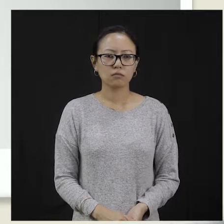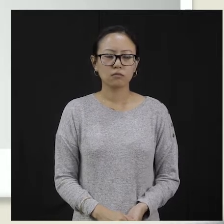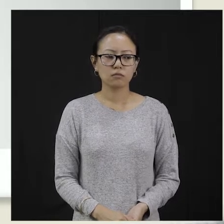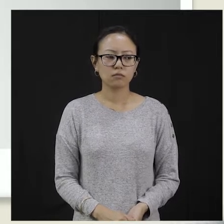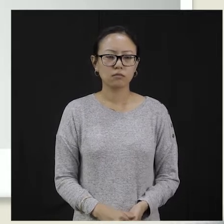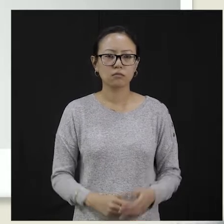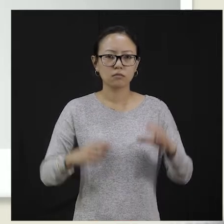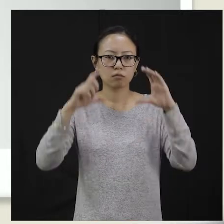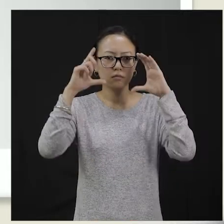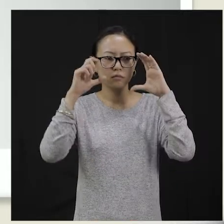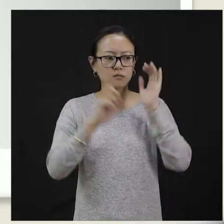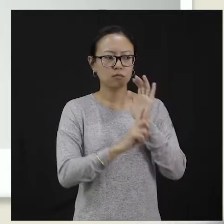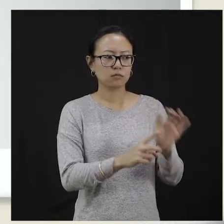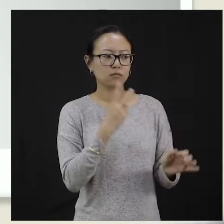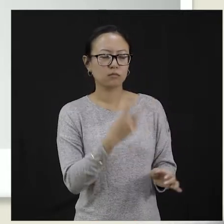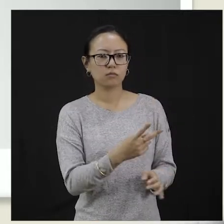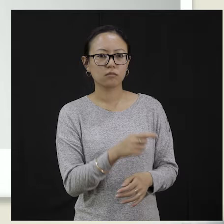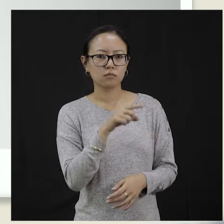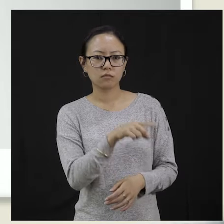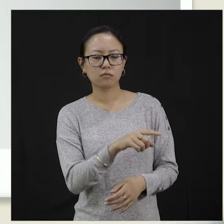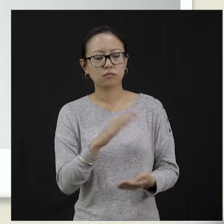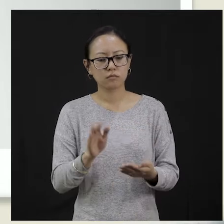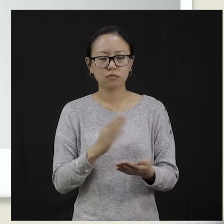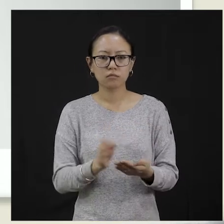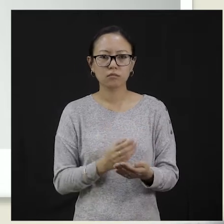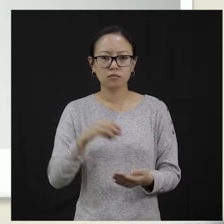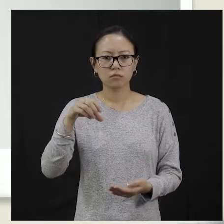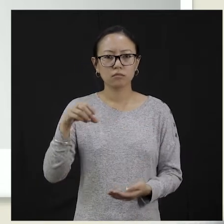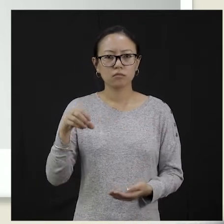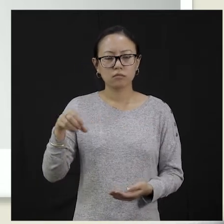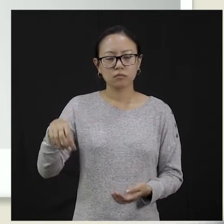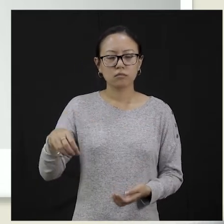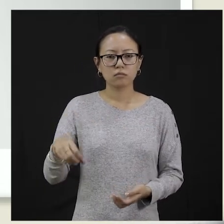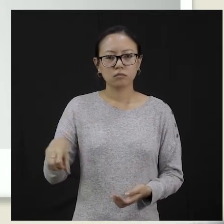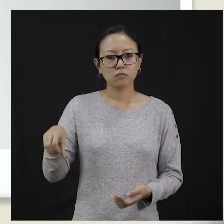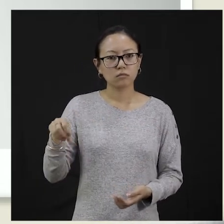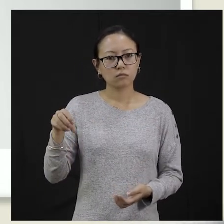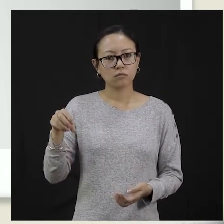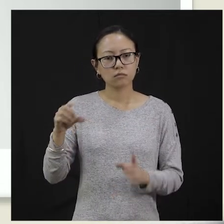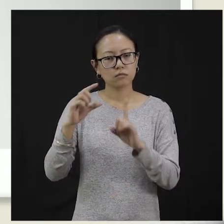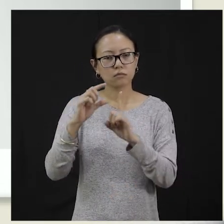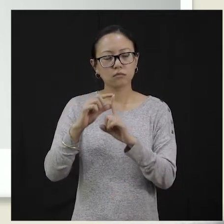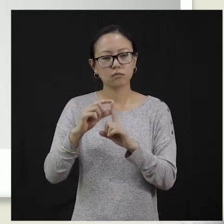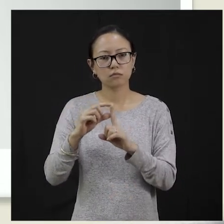look, page number 14. Yes, this rat and cat is in your textbook,